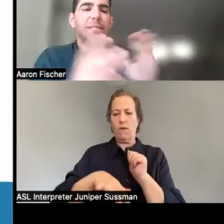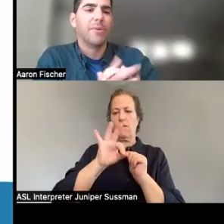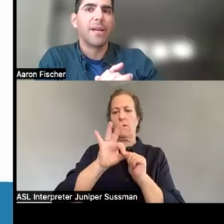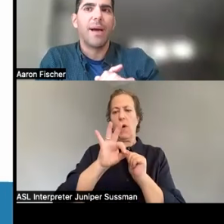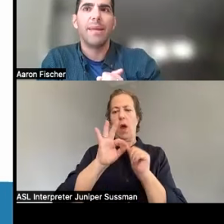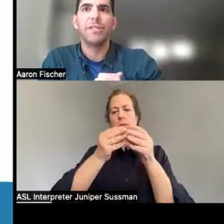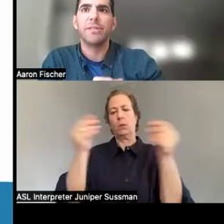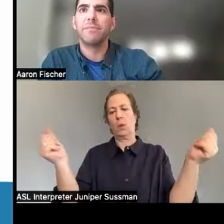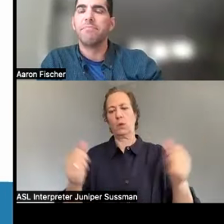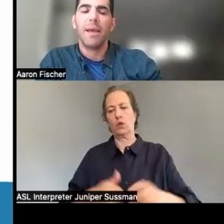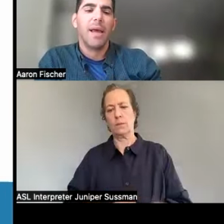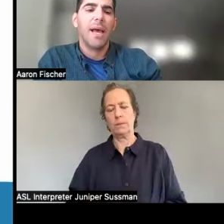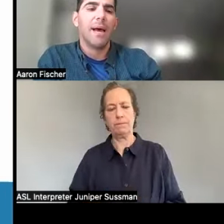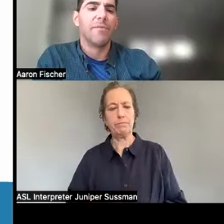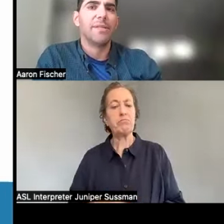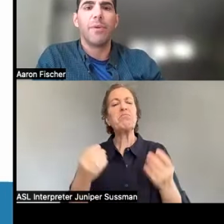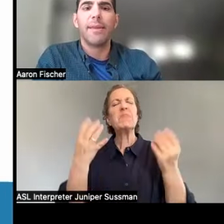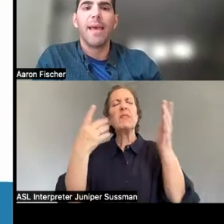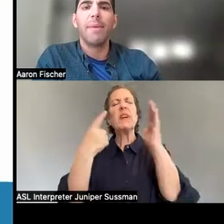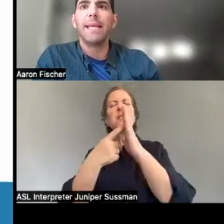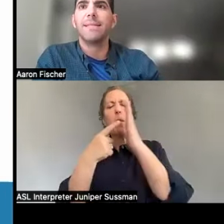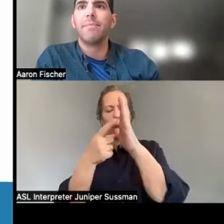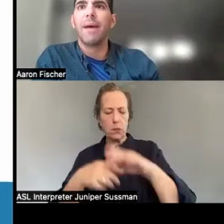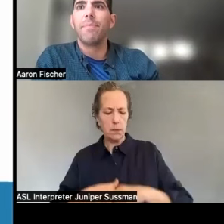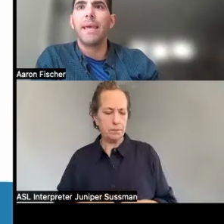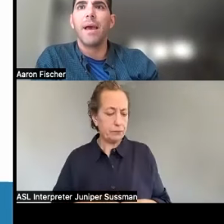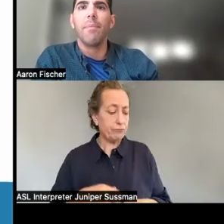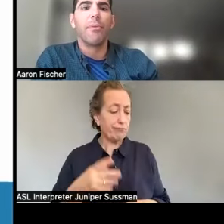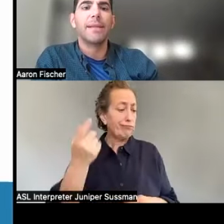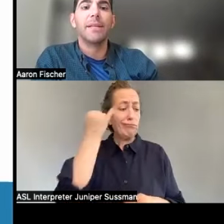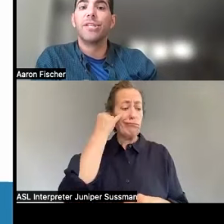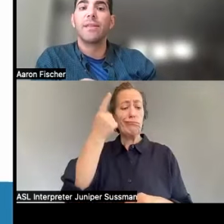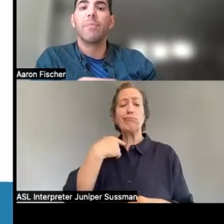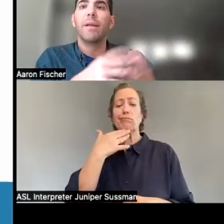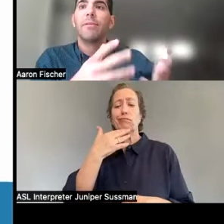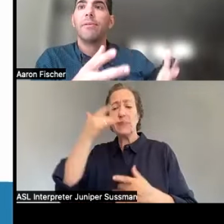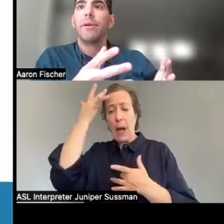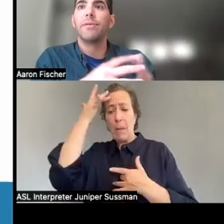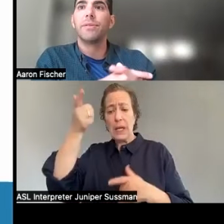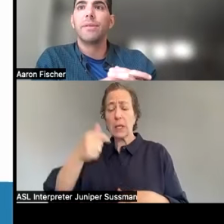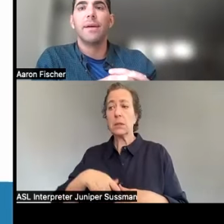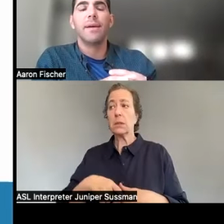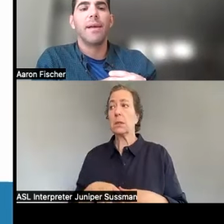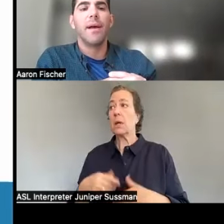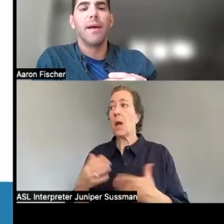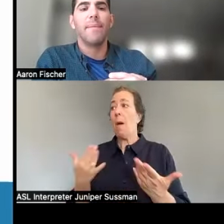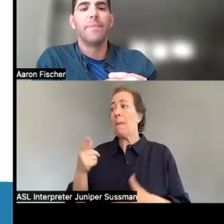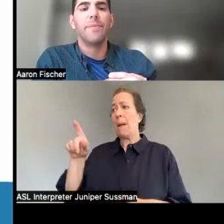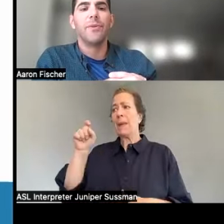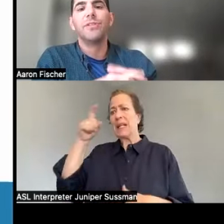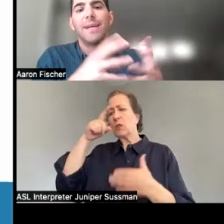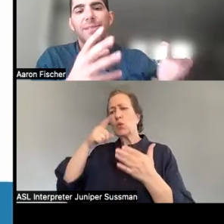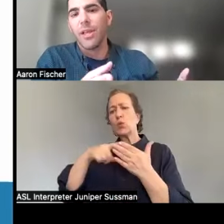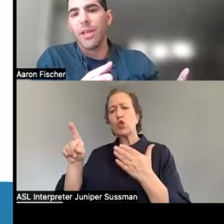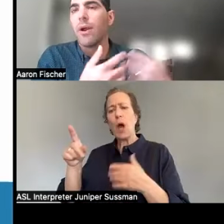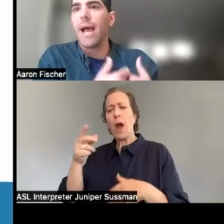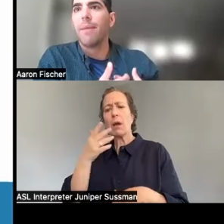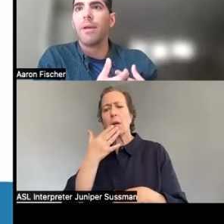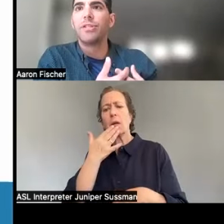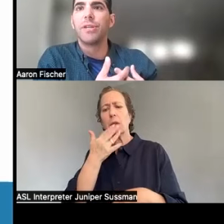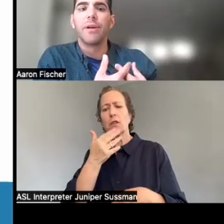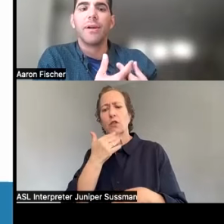Examples of reasonable accommodations. For someone with diabetes, it might be a break to check their blood glucose, to address a